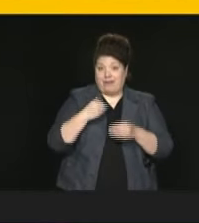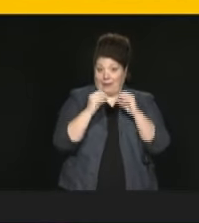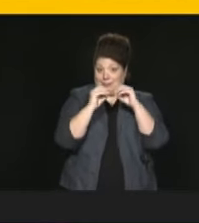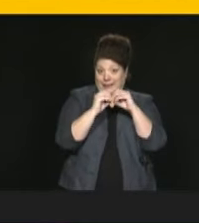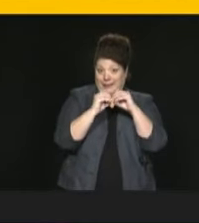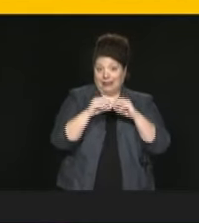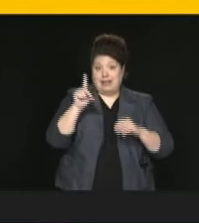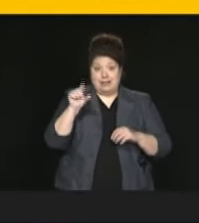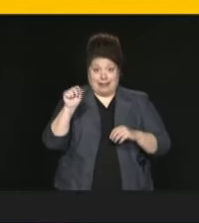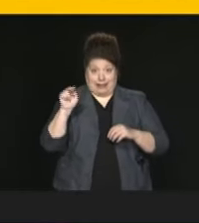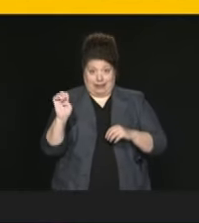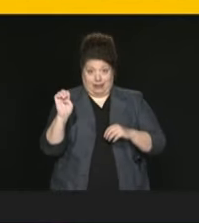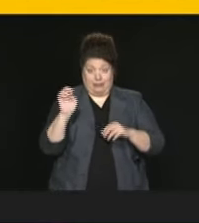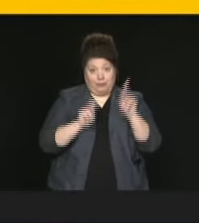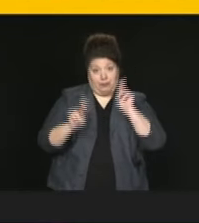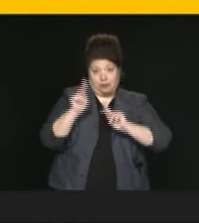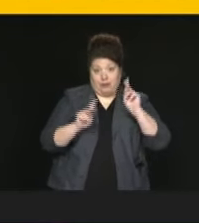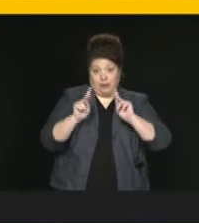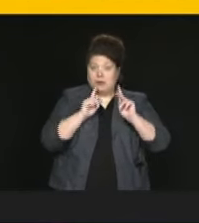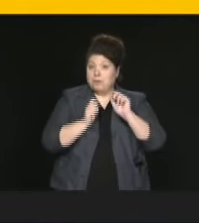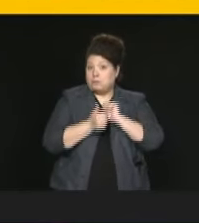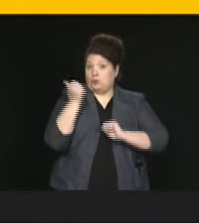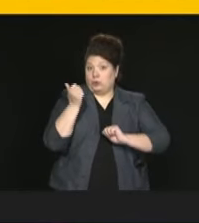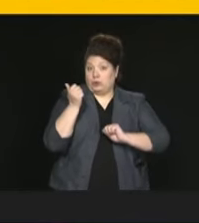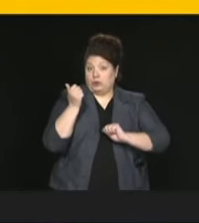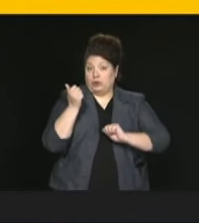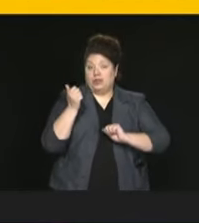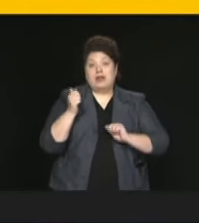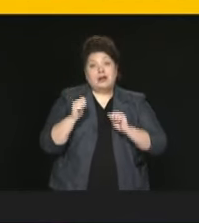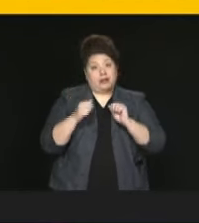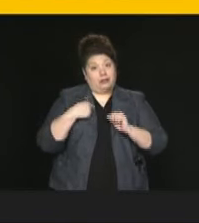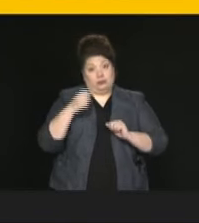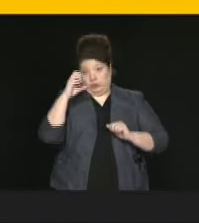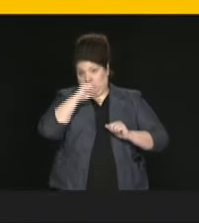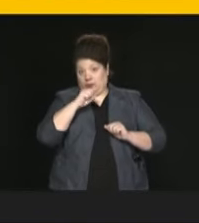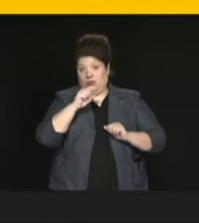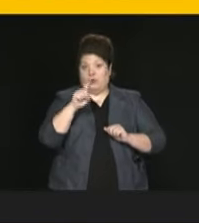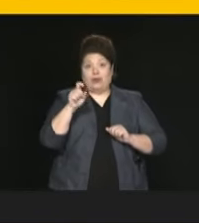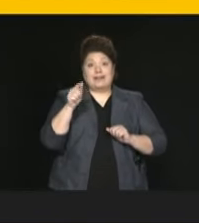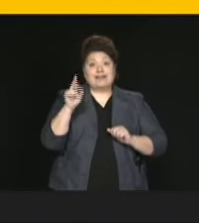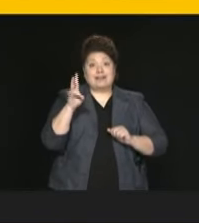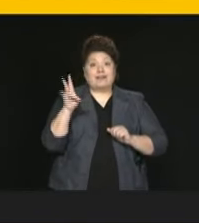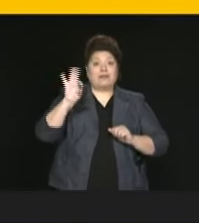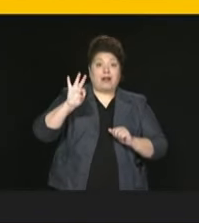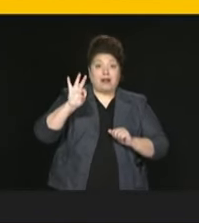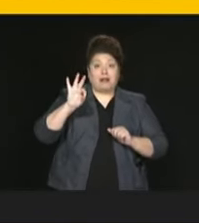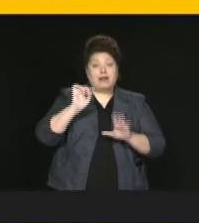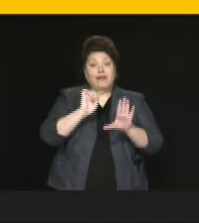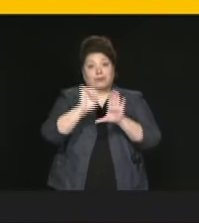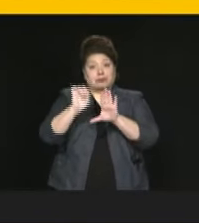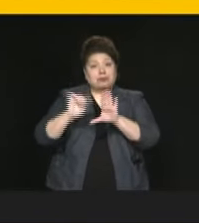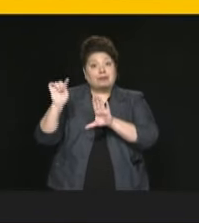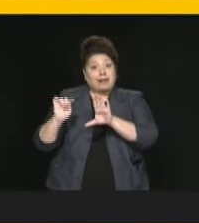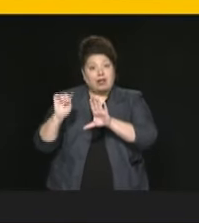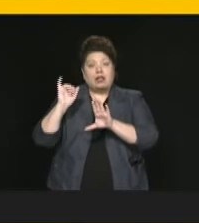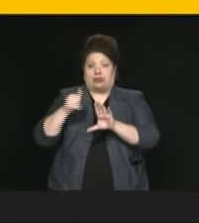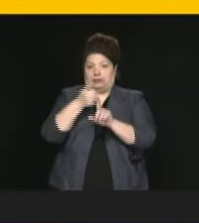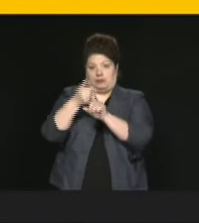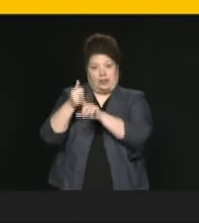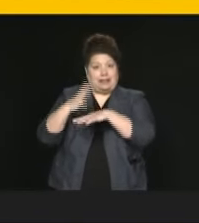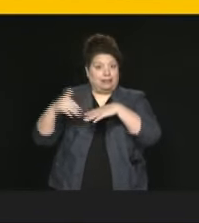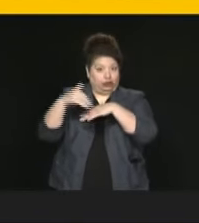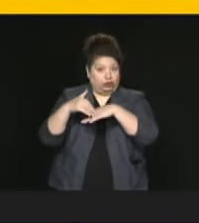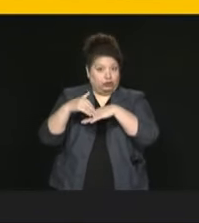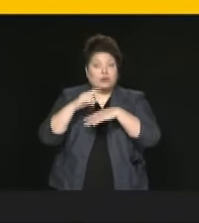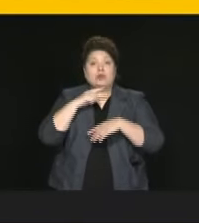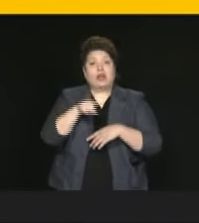the presumption then is that the entire 179 cases or so are Indigenous. And that's a gap in the data, frankly.